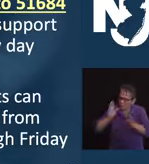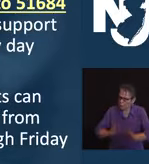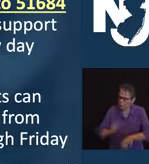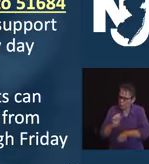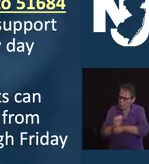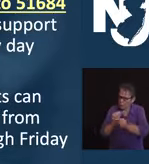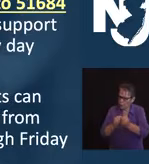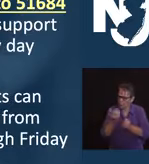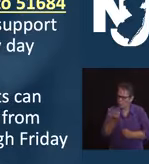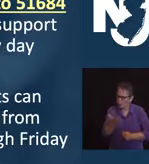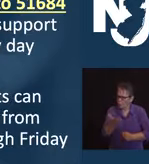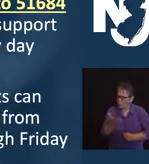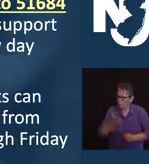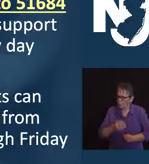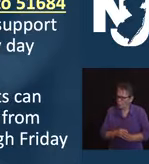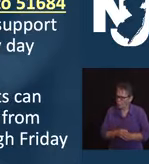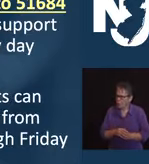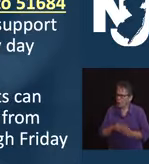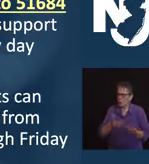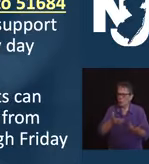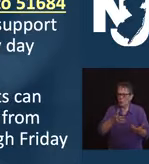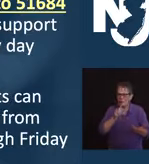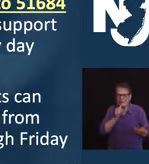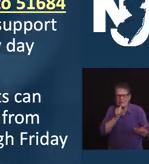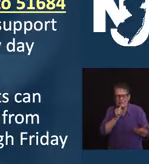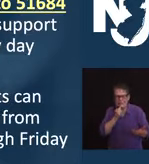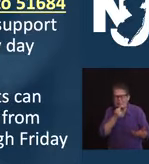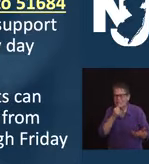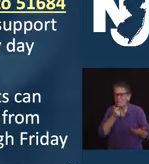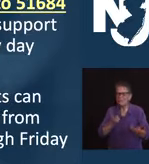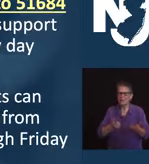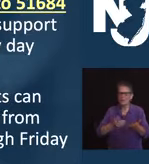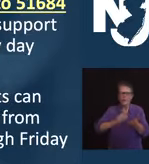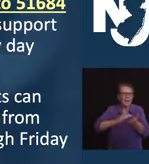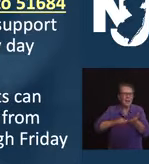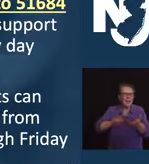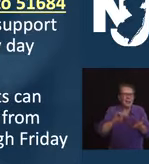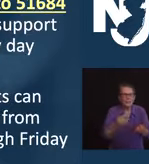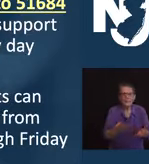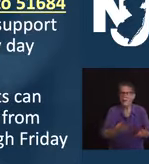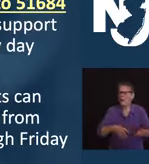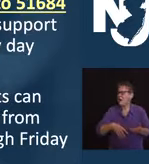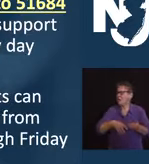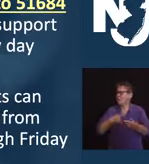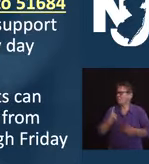no place to go or that they have to go it alone. We are one New Jersey family.